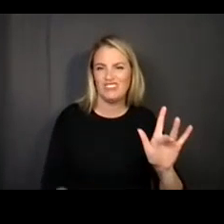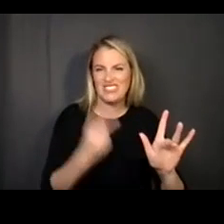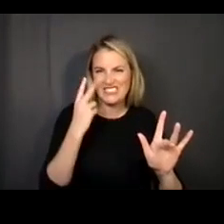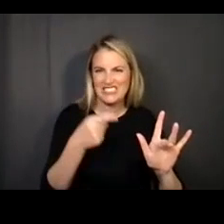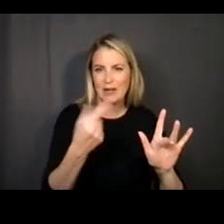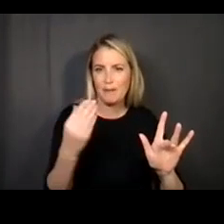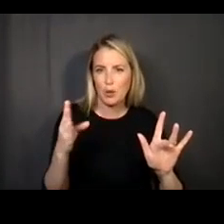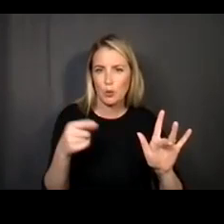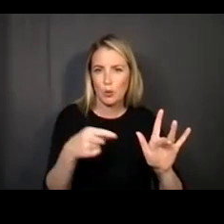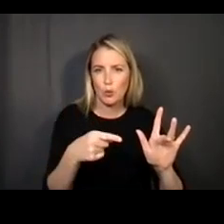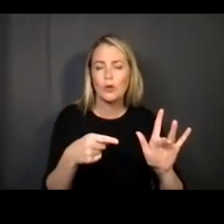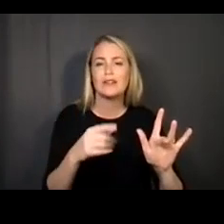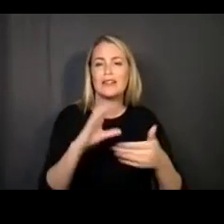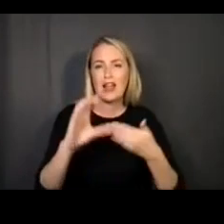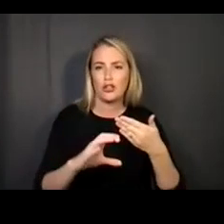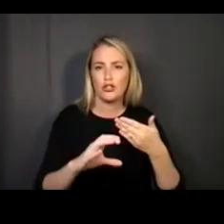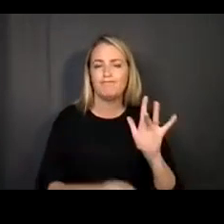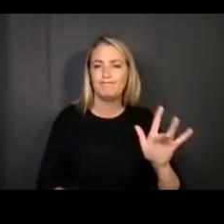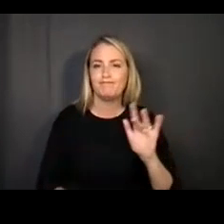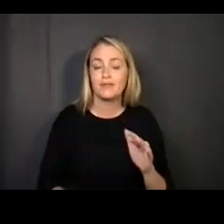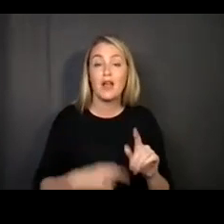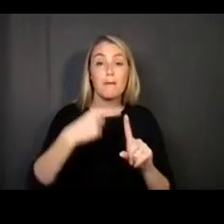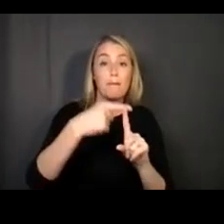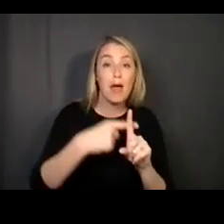2 views. You can click a month view or an